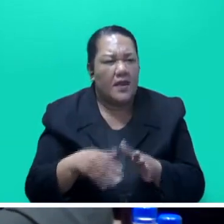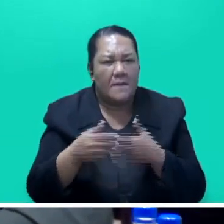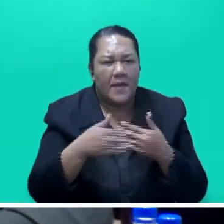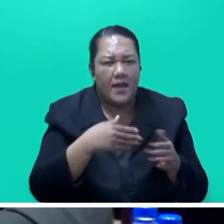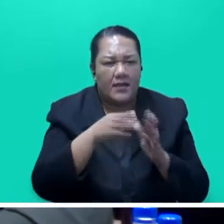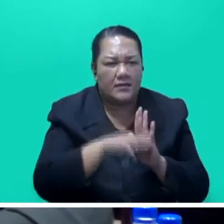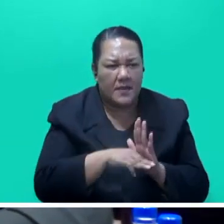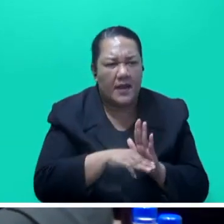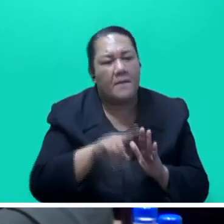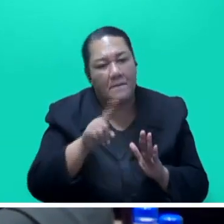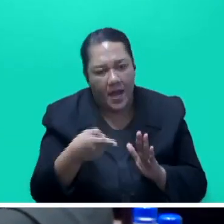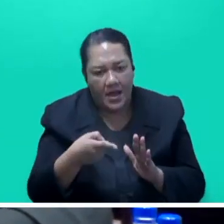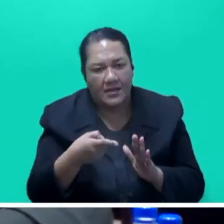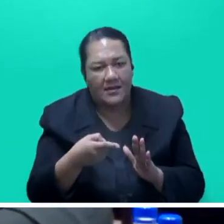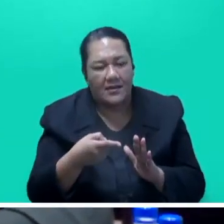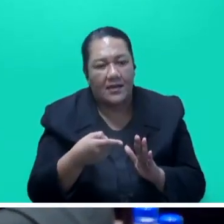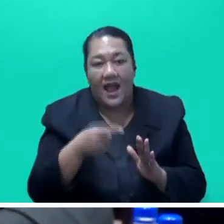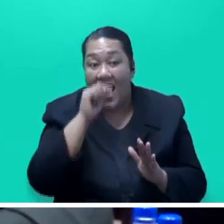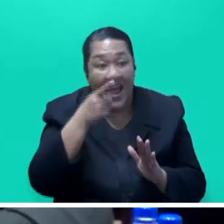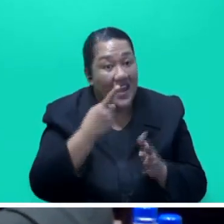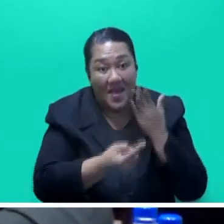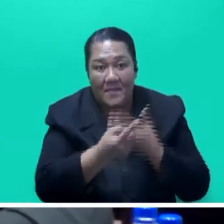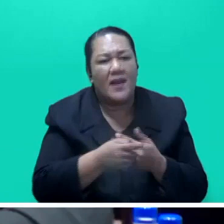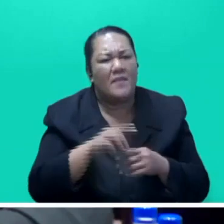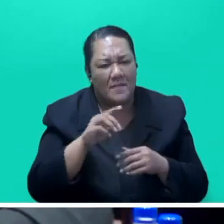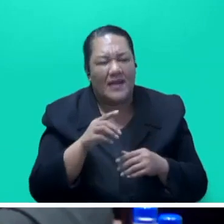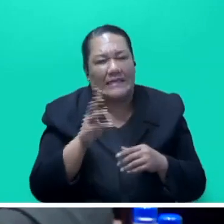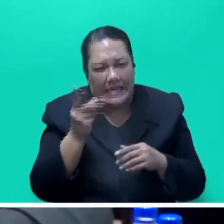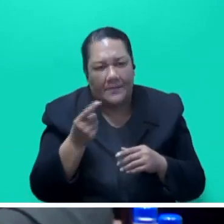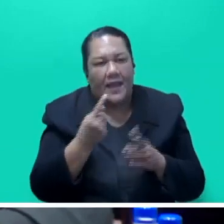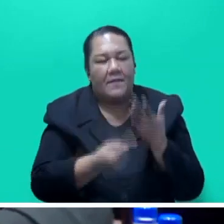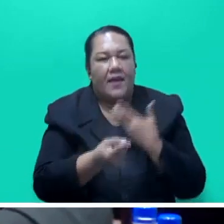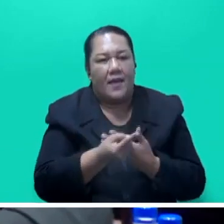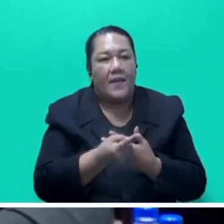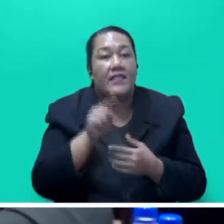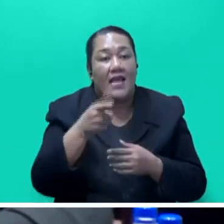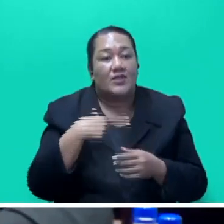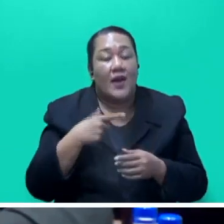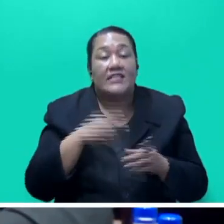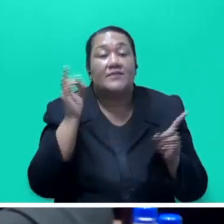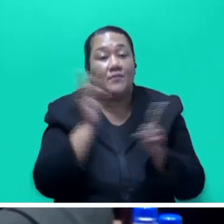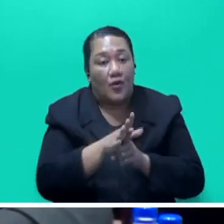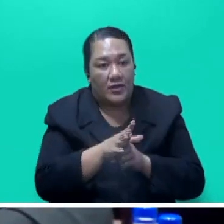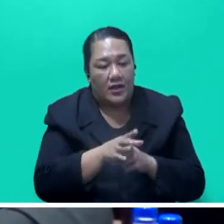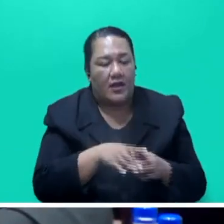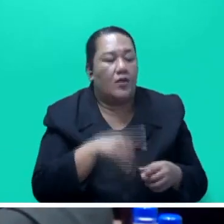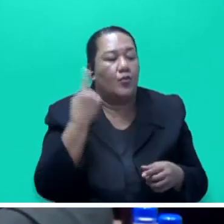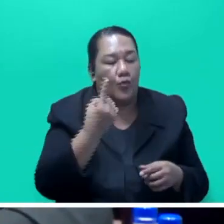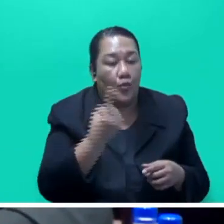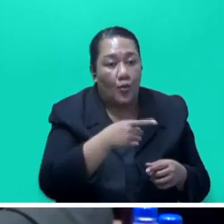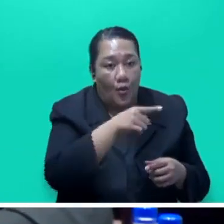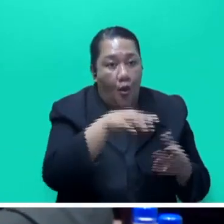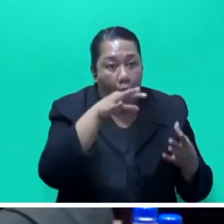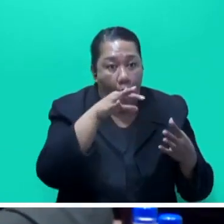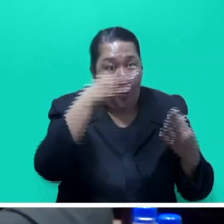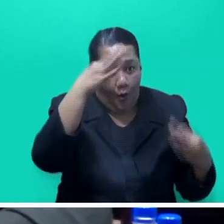happen. And that is why it is important that the Auditor General's office is well